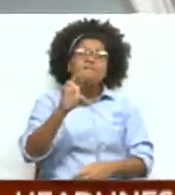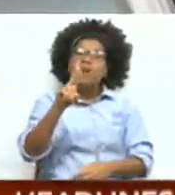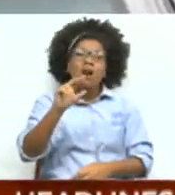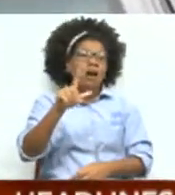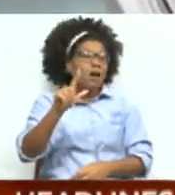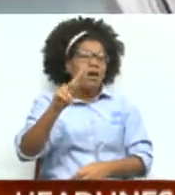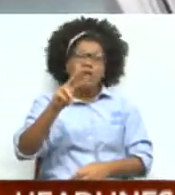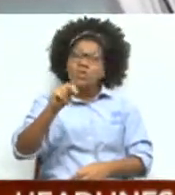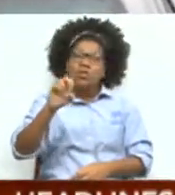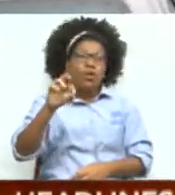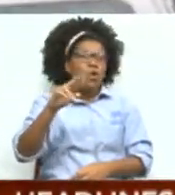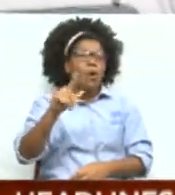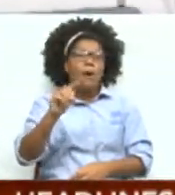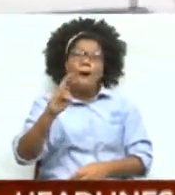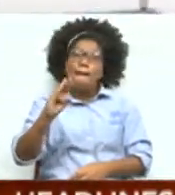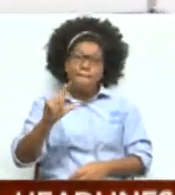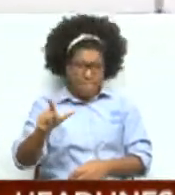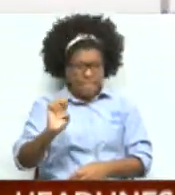CNC3 News.